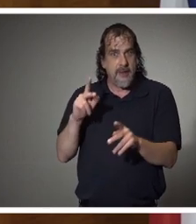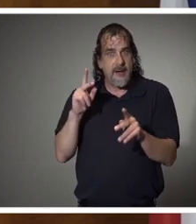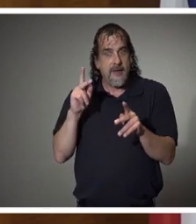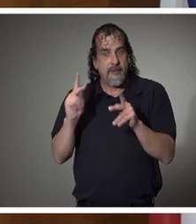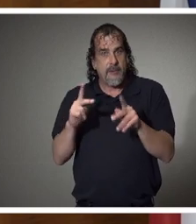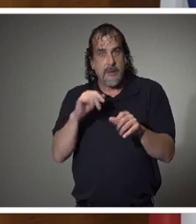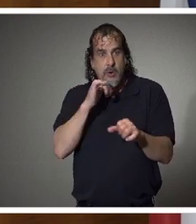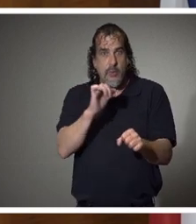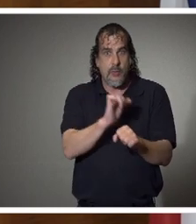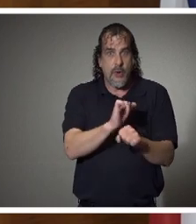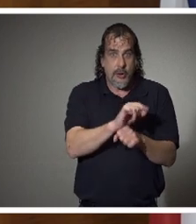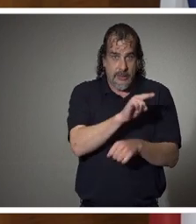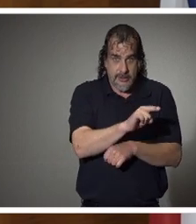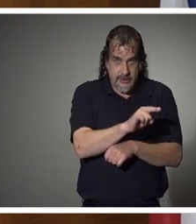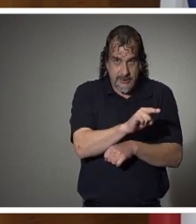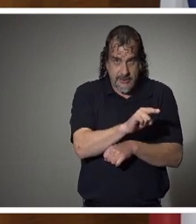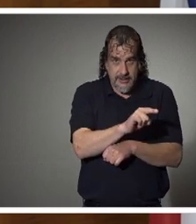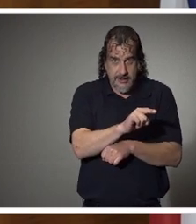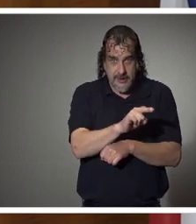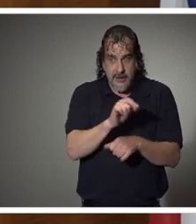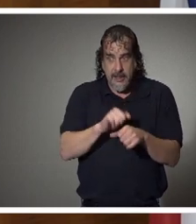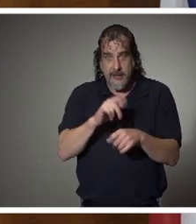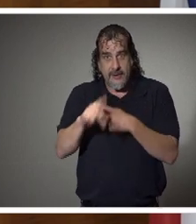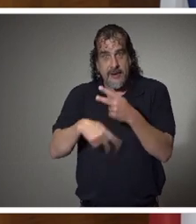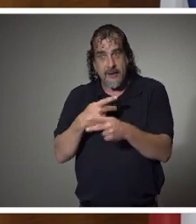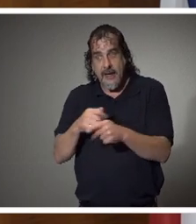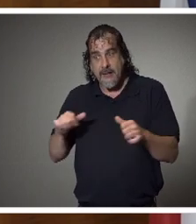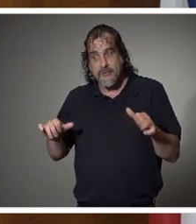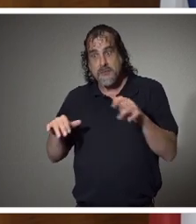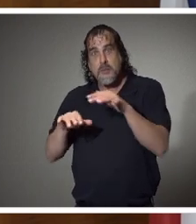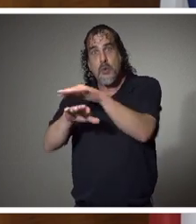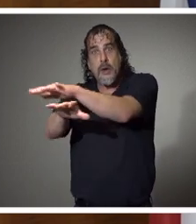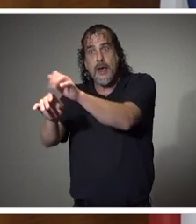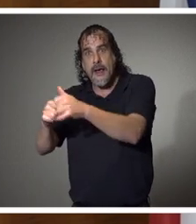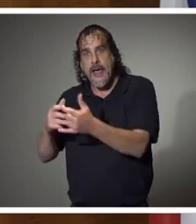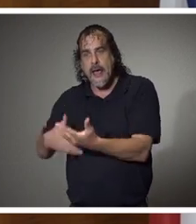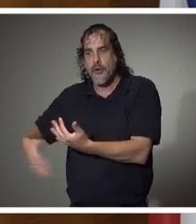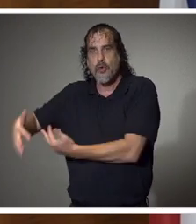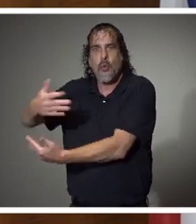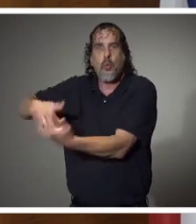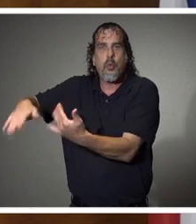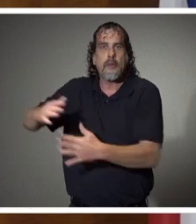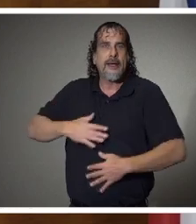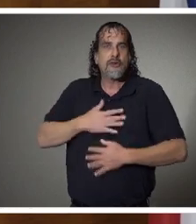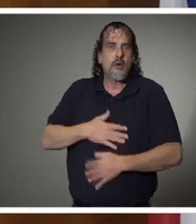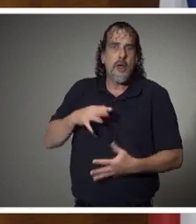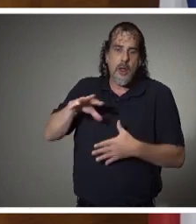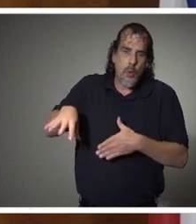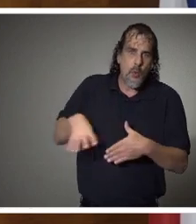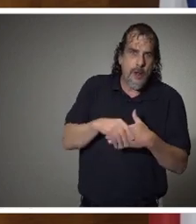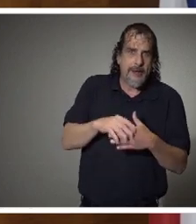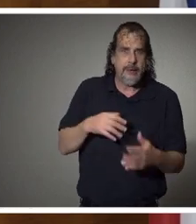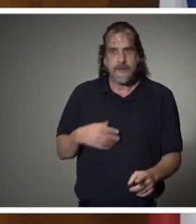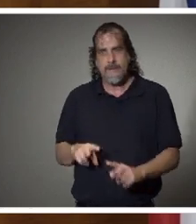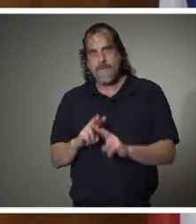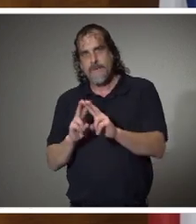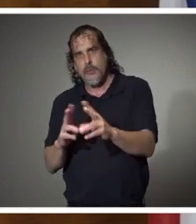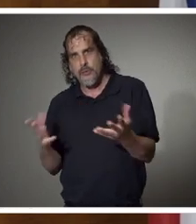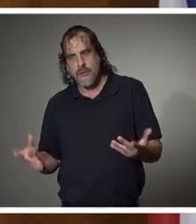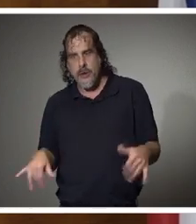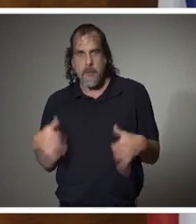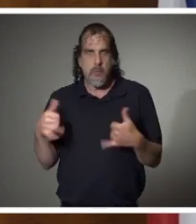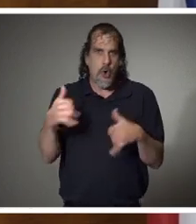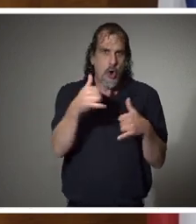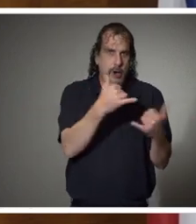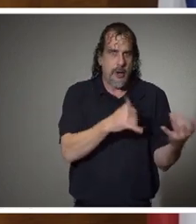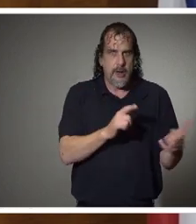being at work when compared to the types of spread that has occurred at social gatherings, weddings, funerals, folks